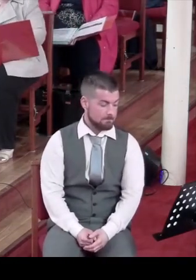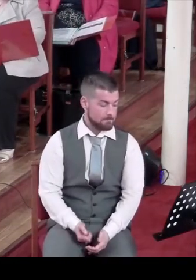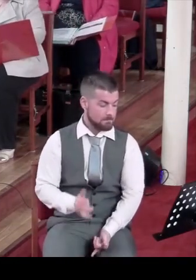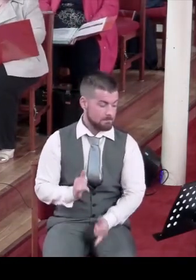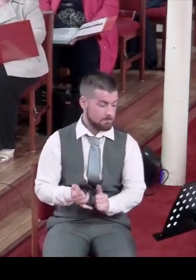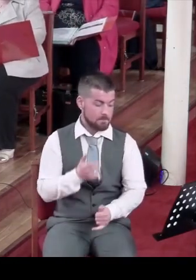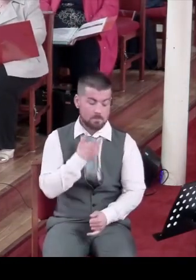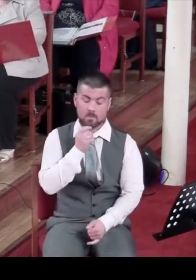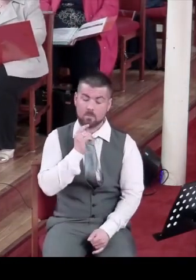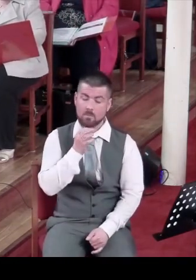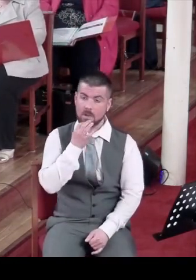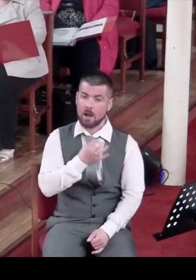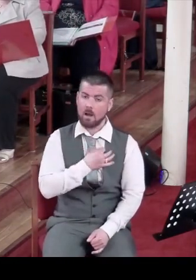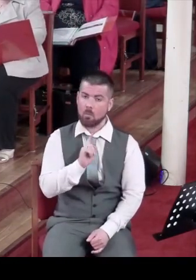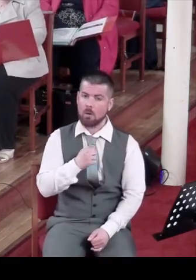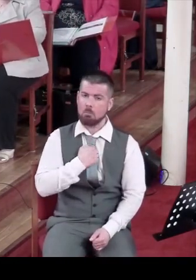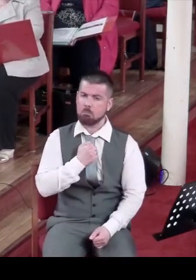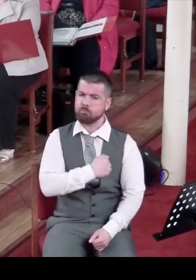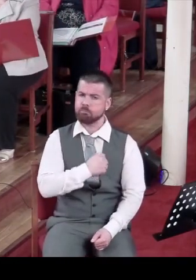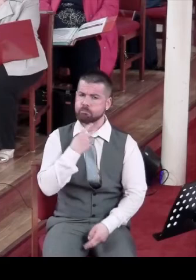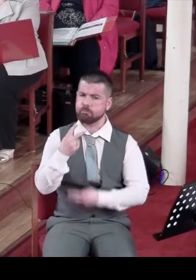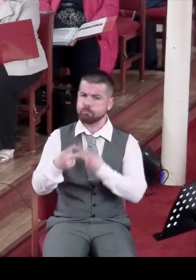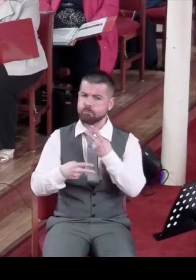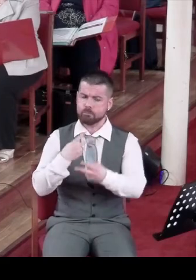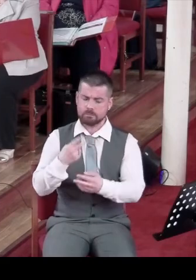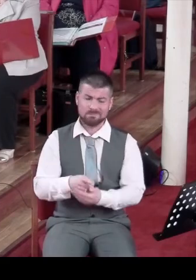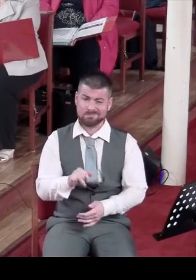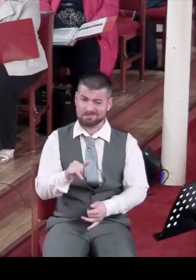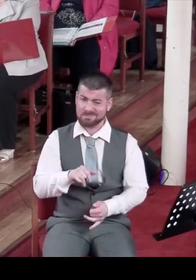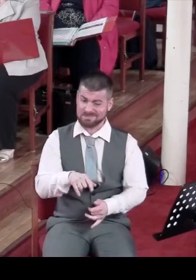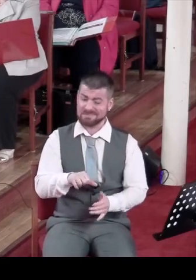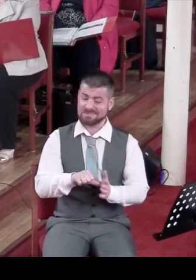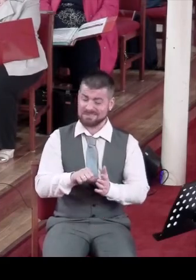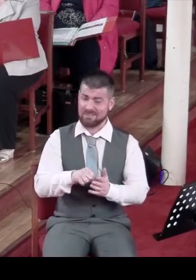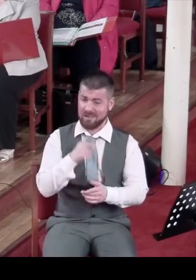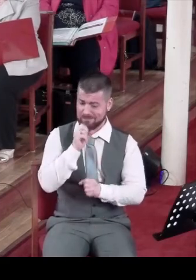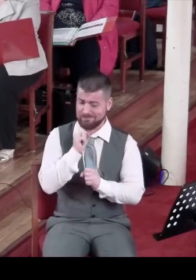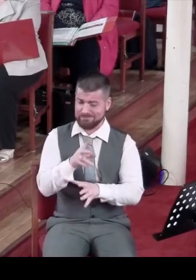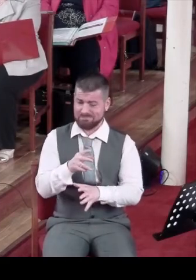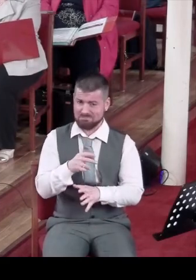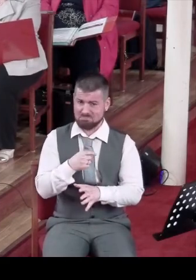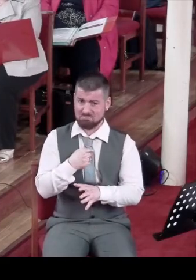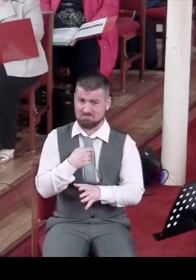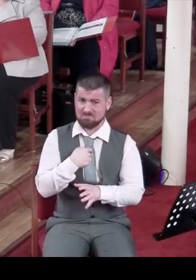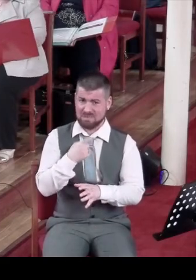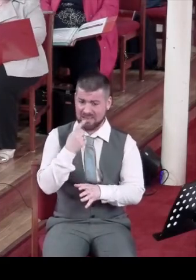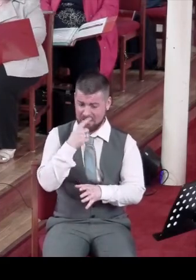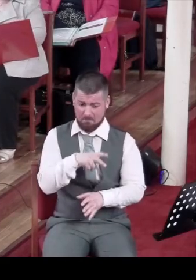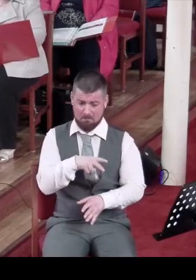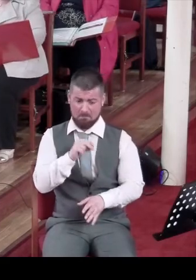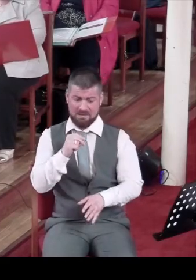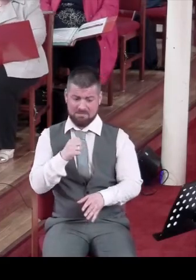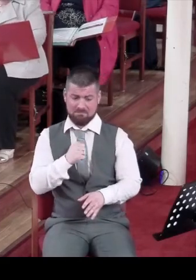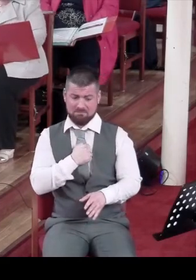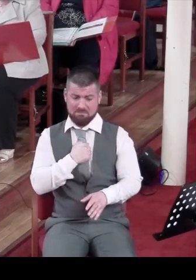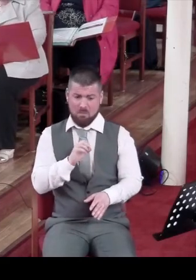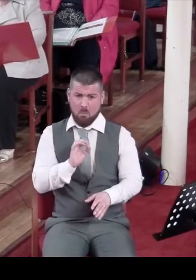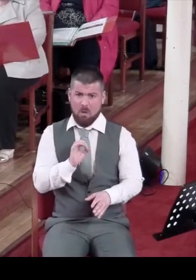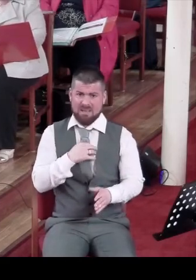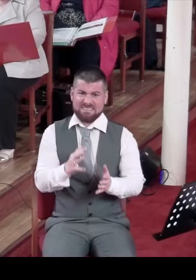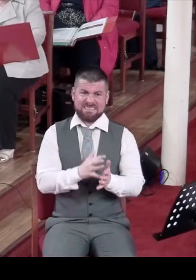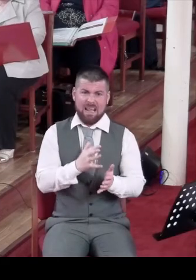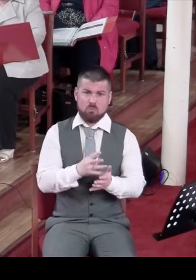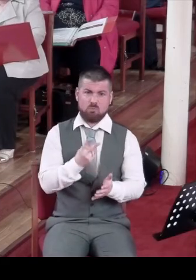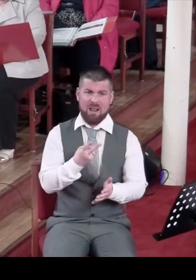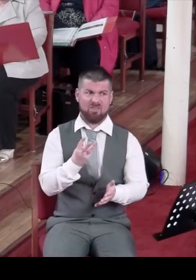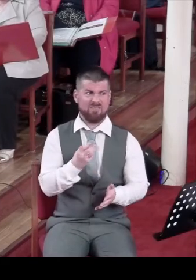Sometimes people say to me, what's your favourite hymn? It's quite difficult, isn't it? I can hardly choose my favourite version of Psalm 23, never mind my